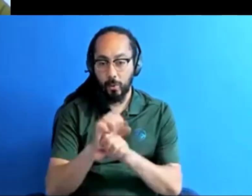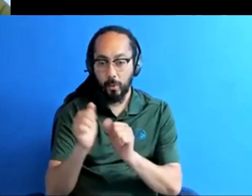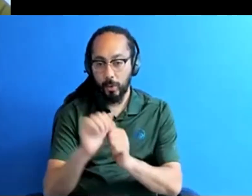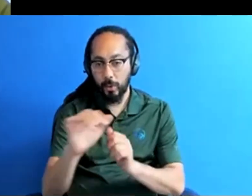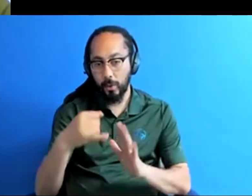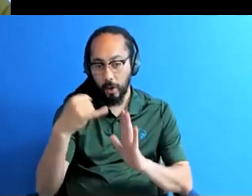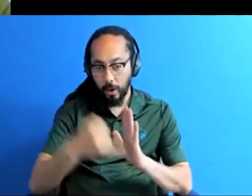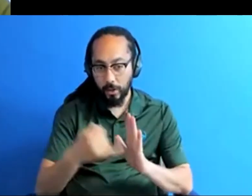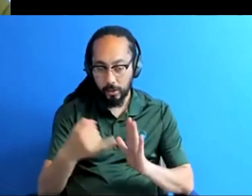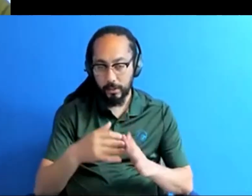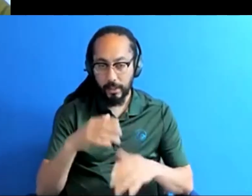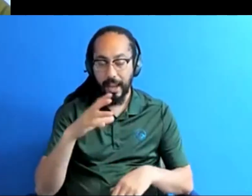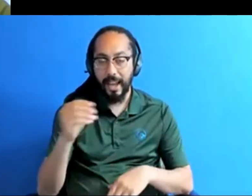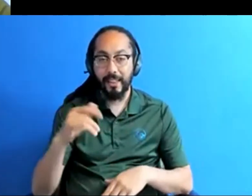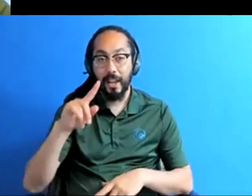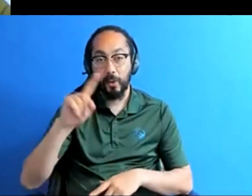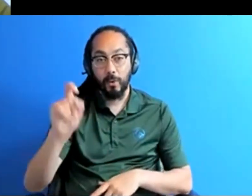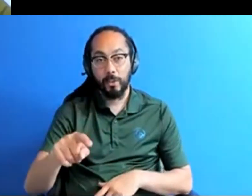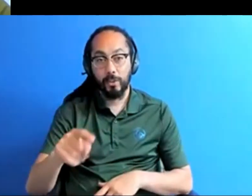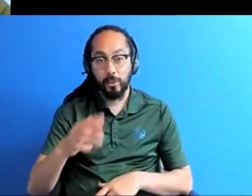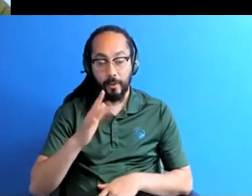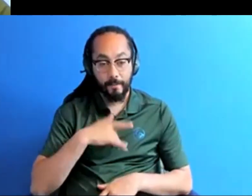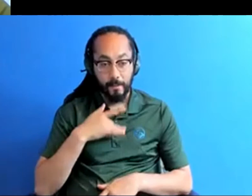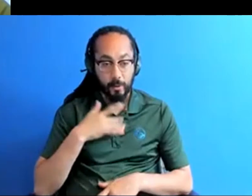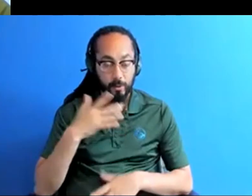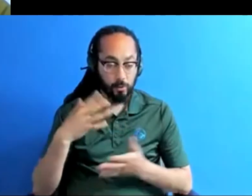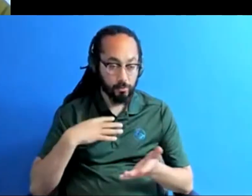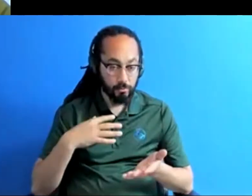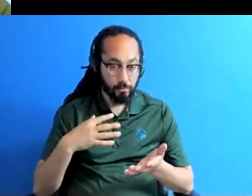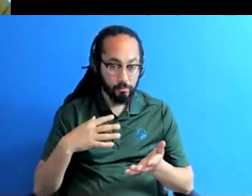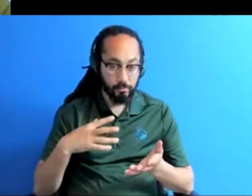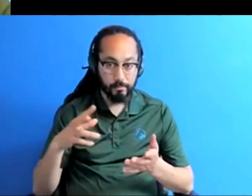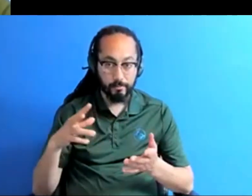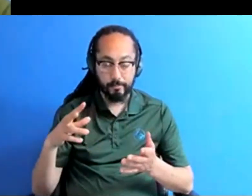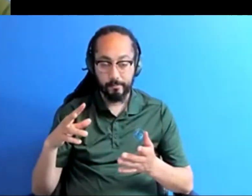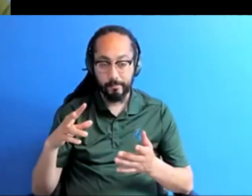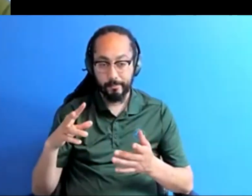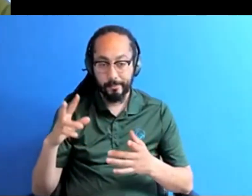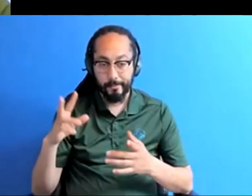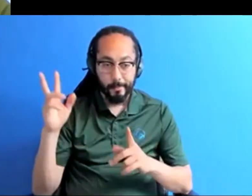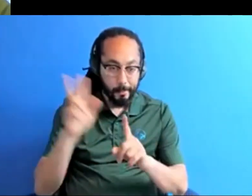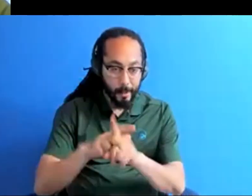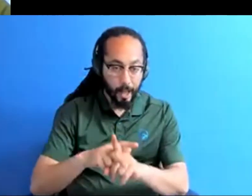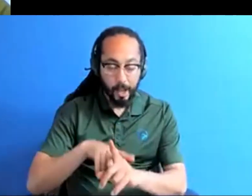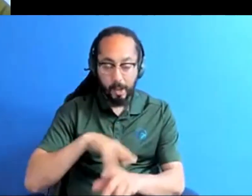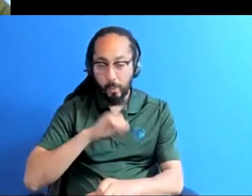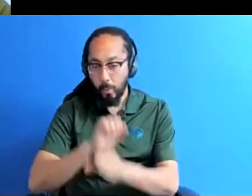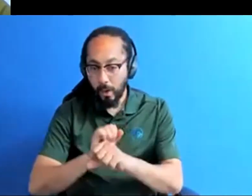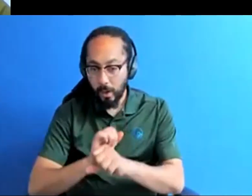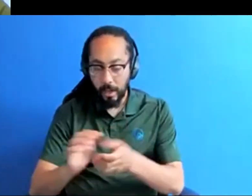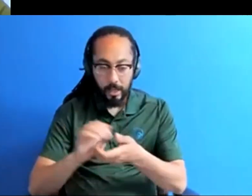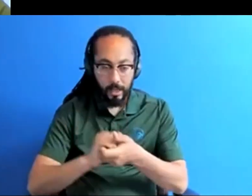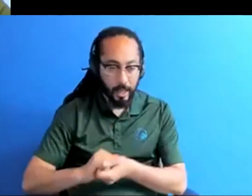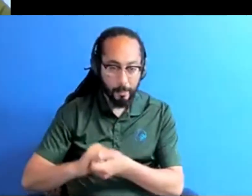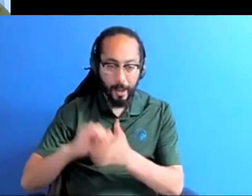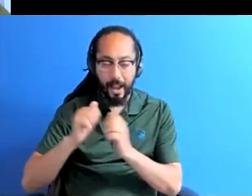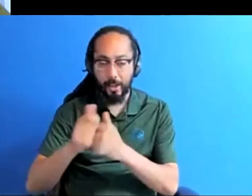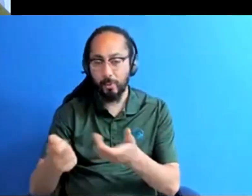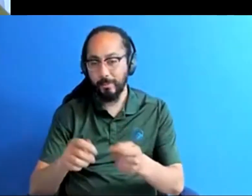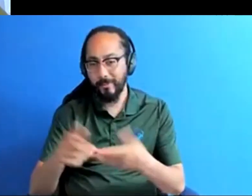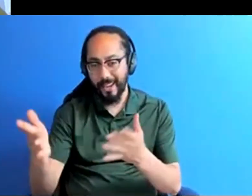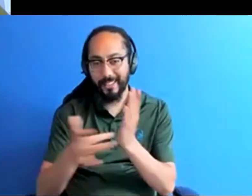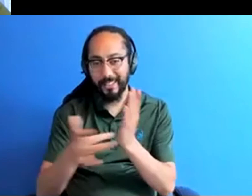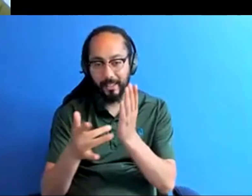know, and addressing the question, do you apply, do you work, do you collaborate? How do you engage with them, and how do you provide technical support as